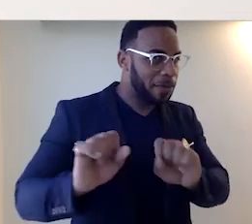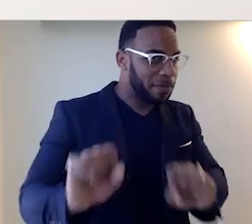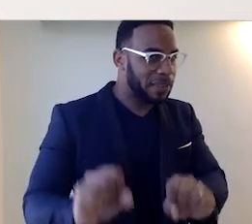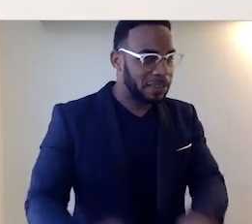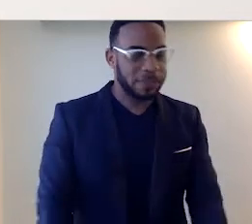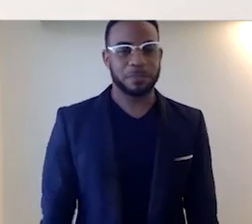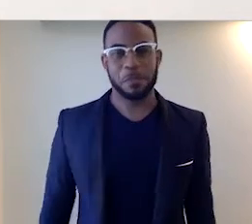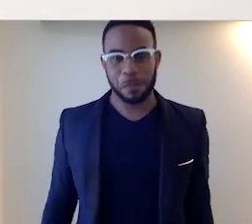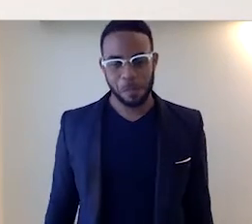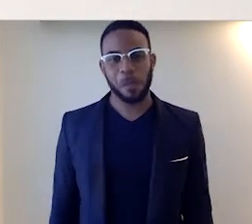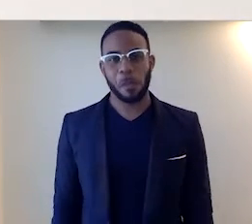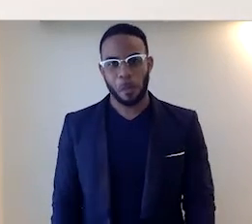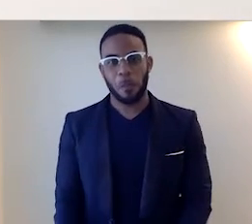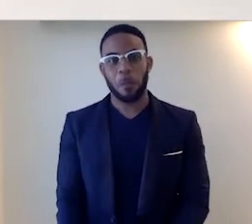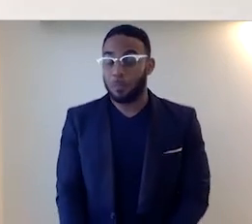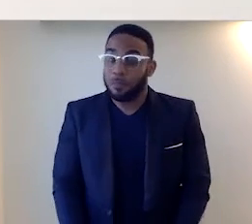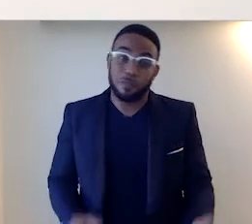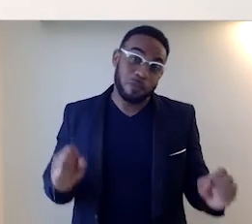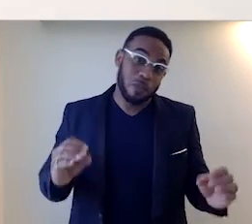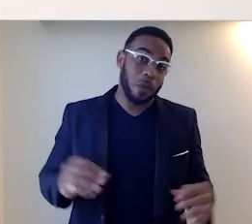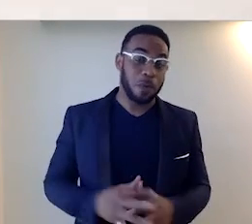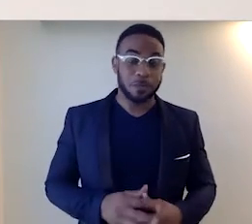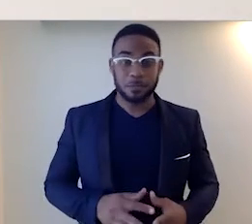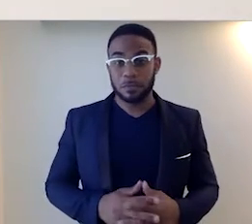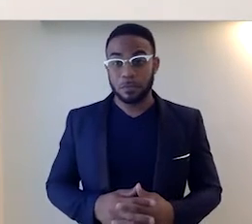ability. So,